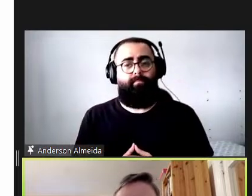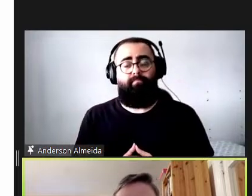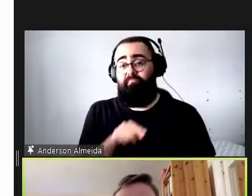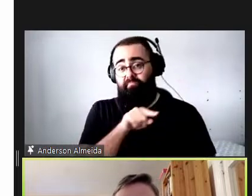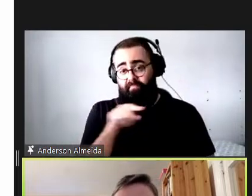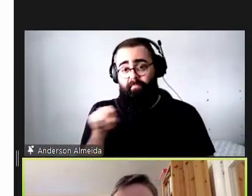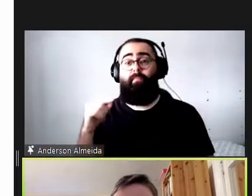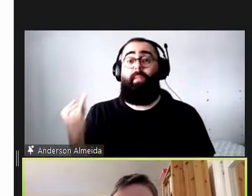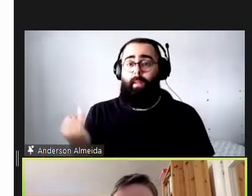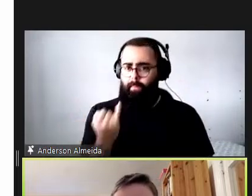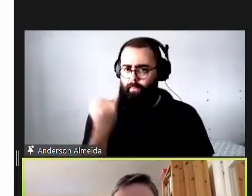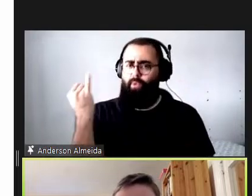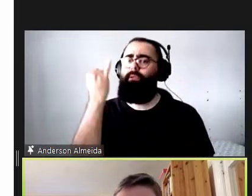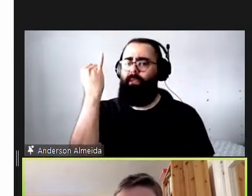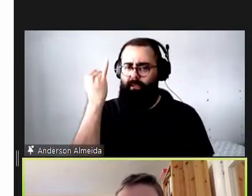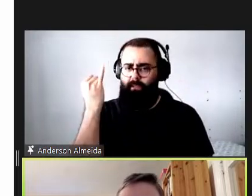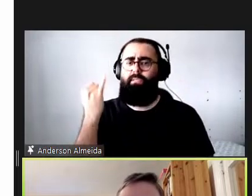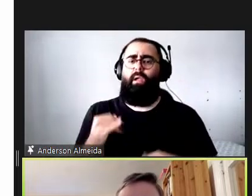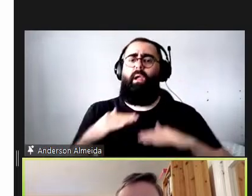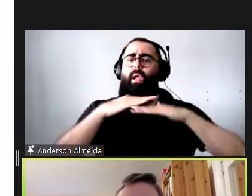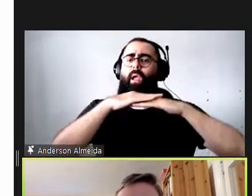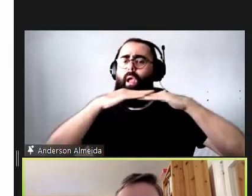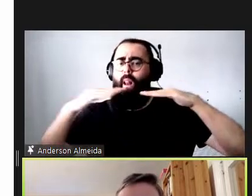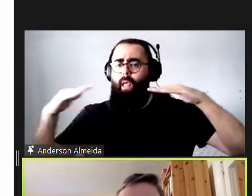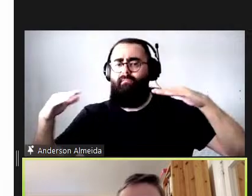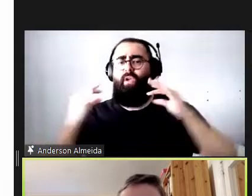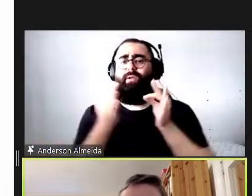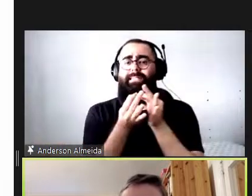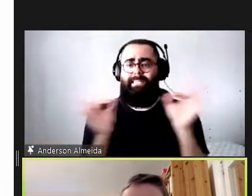both at the level of syntax and